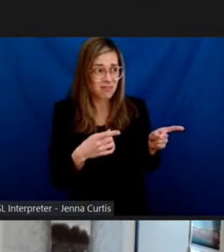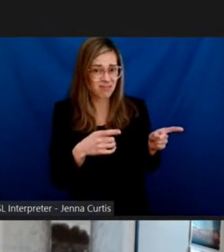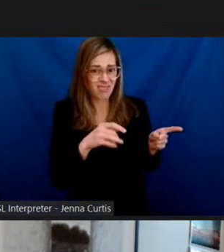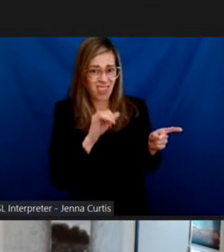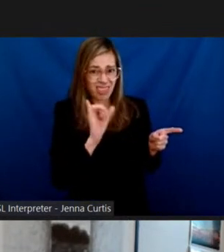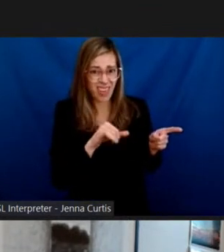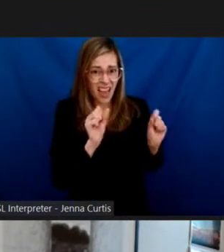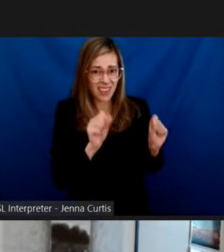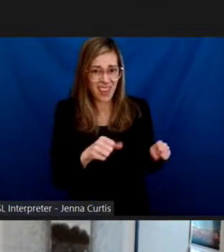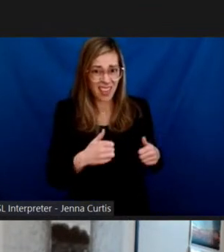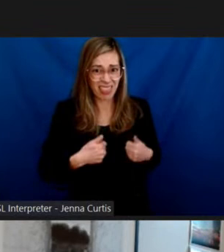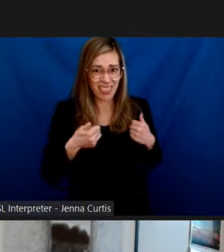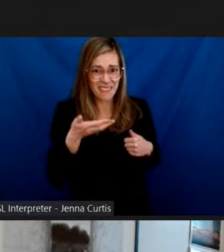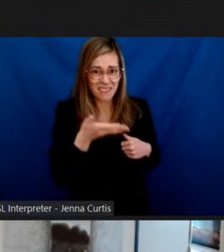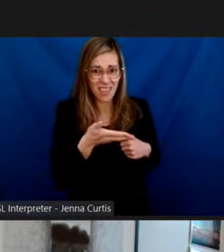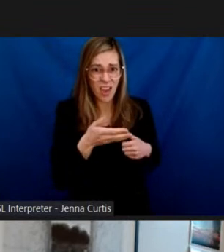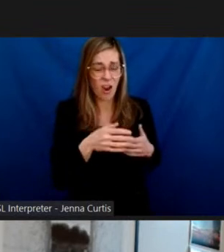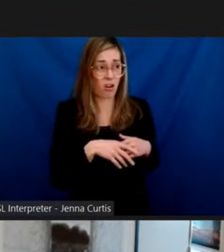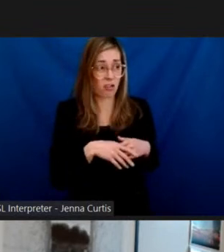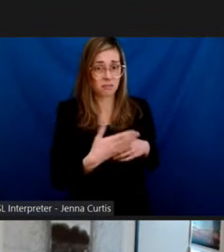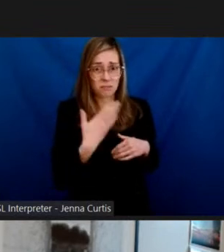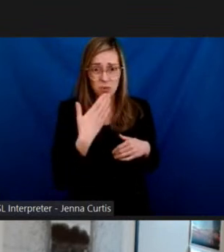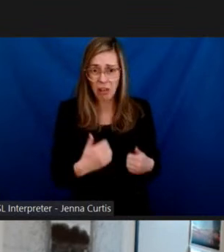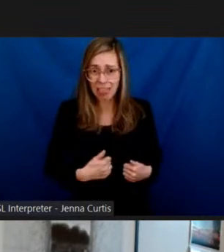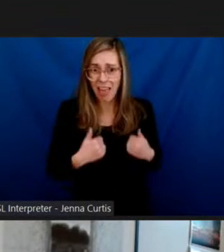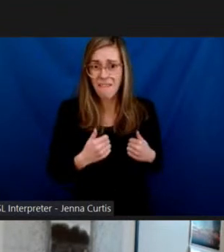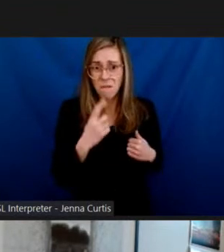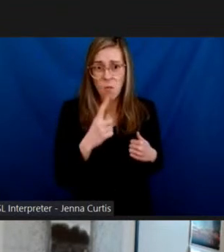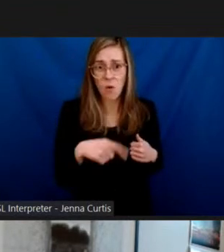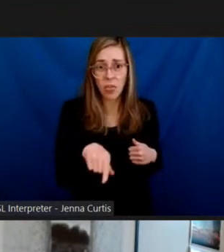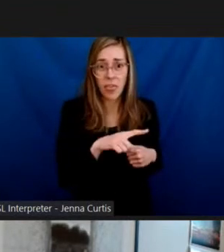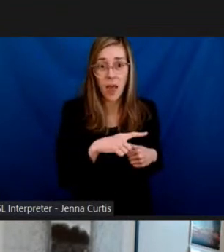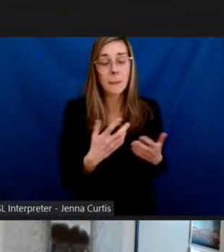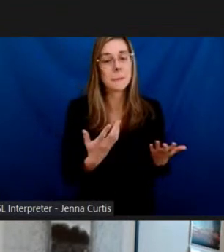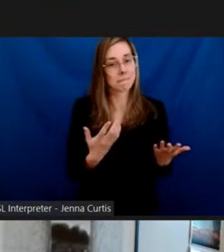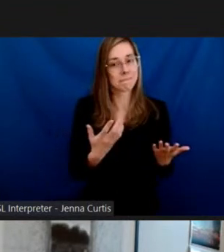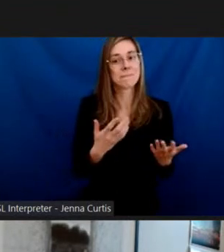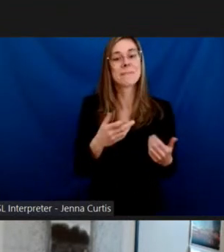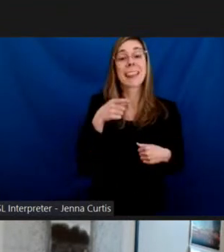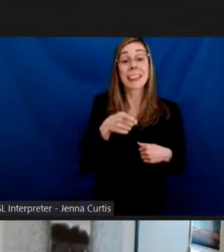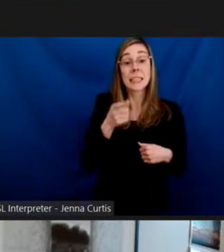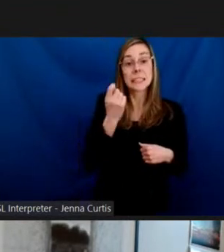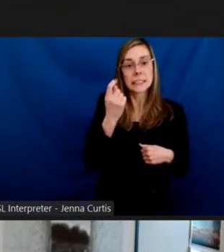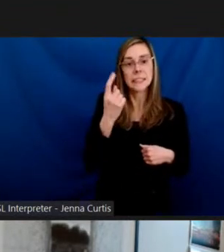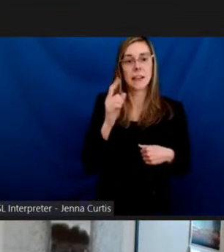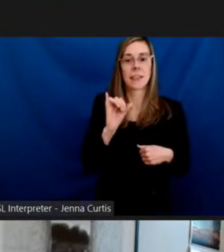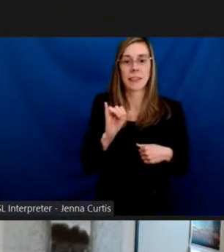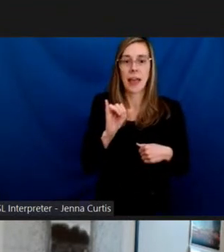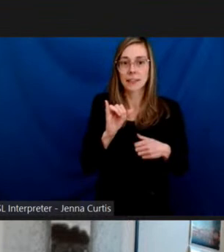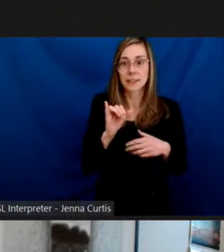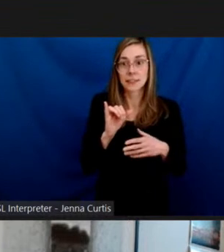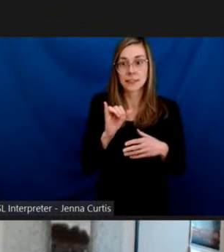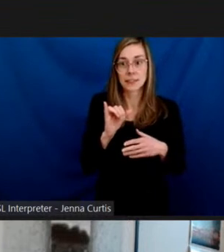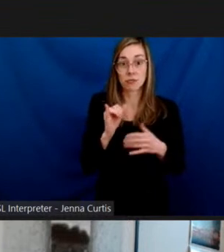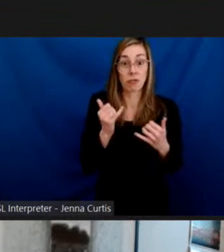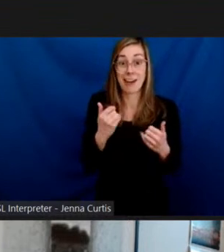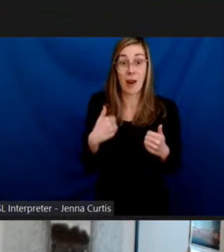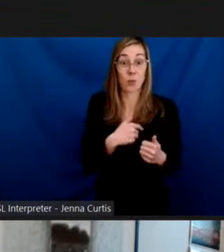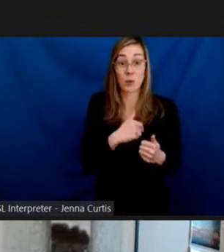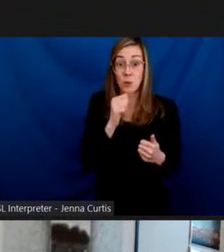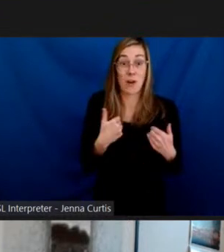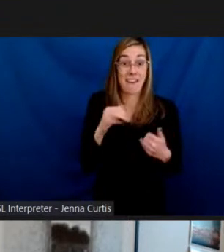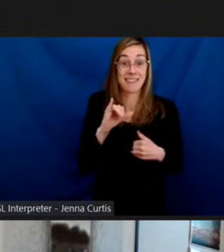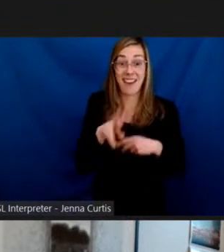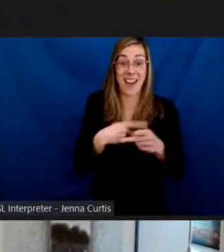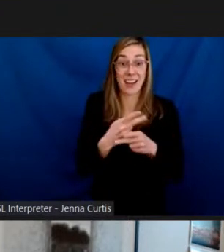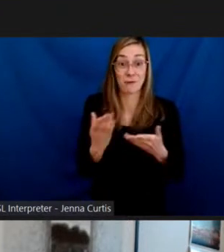homeless crisis through programs like this. And this is frankly a gap in our delivery of services. We all agree